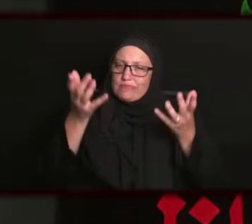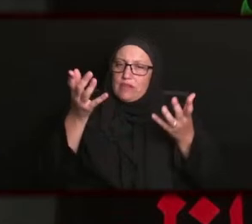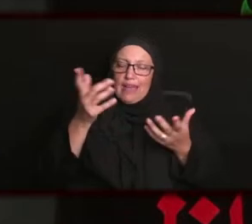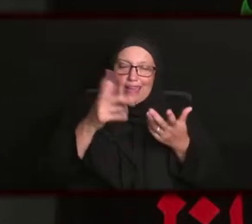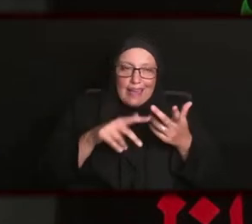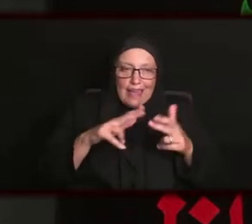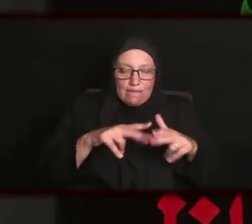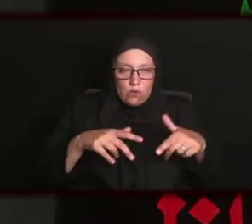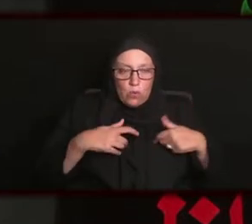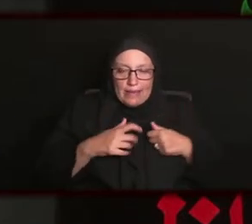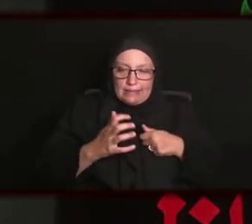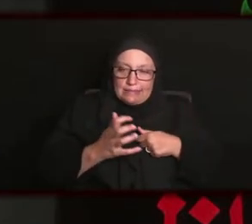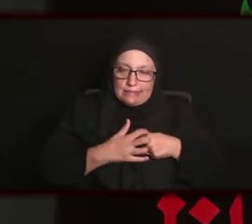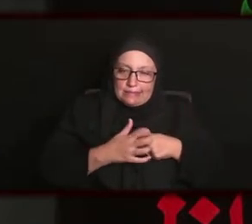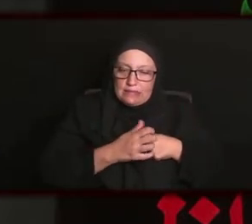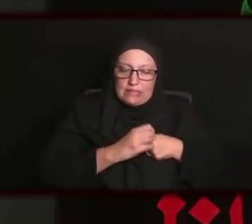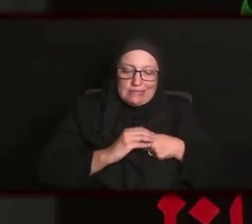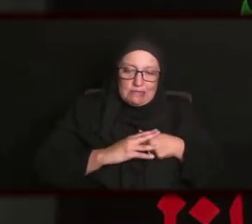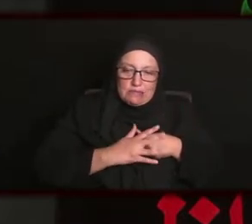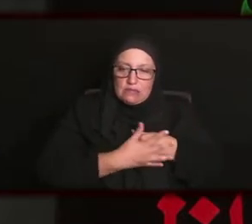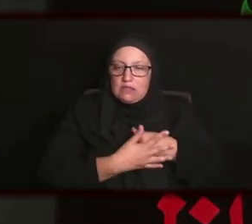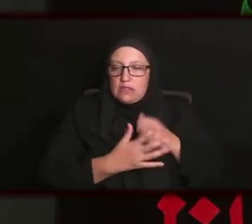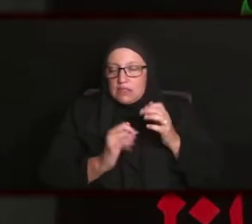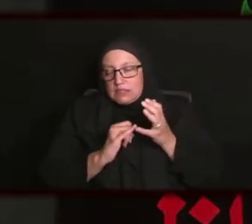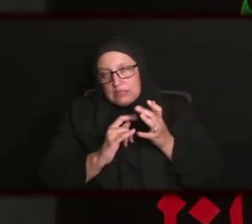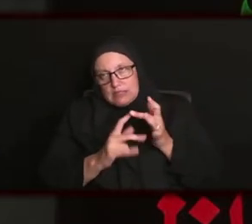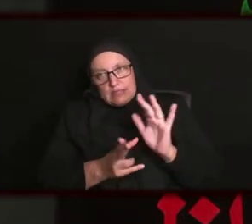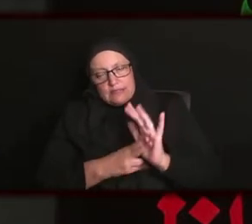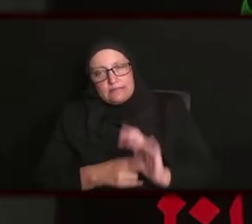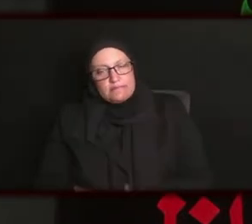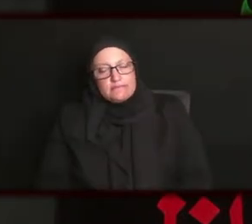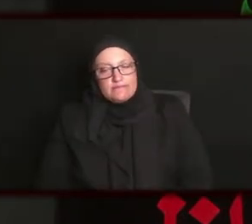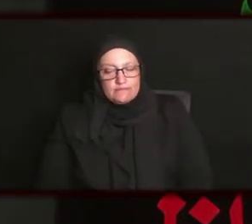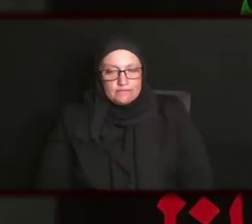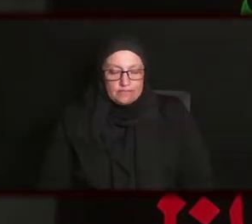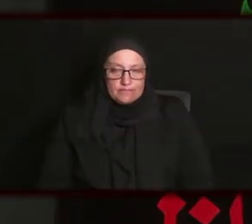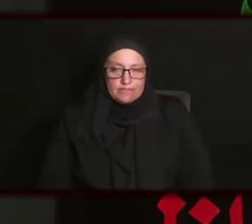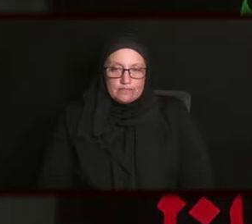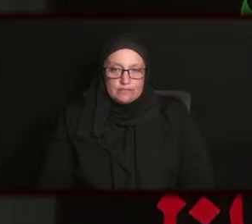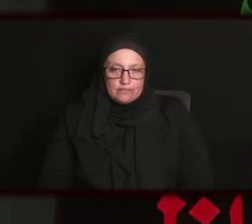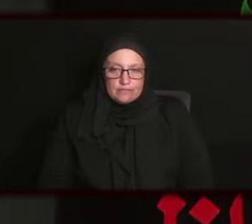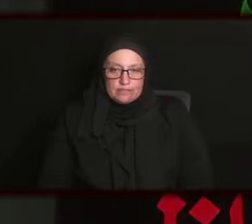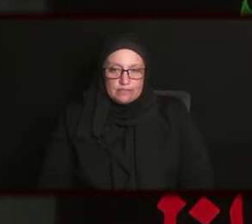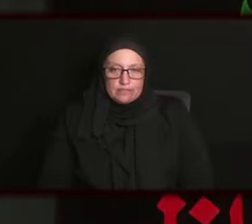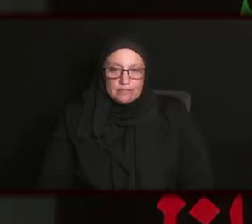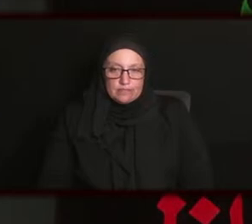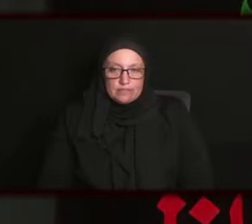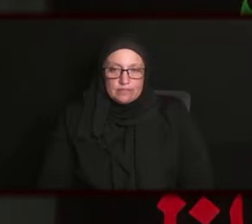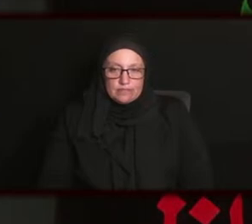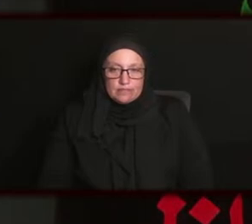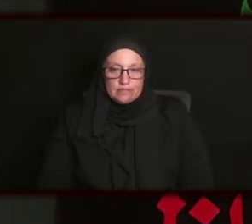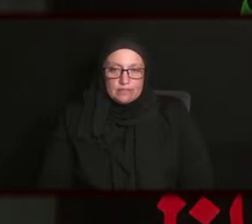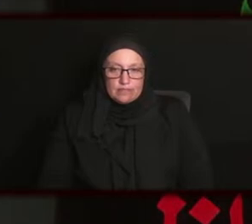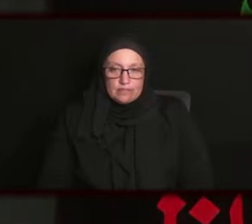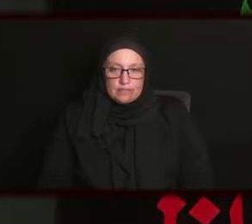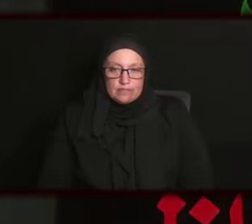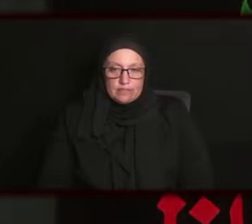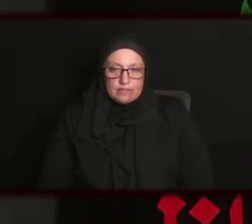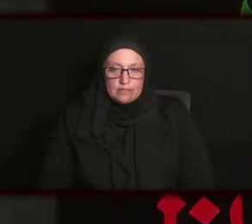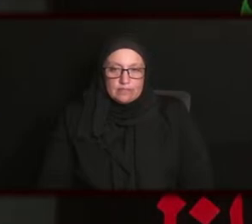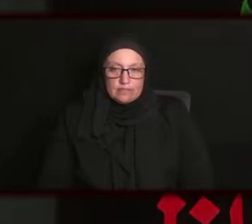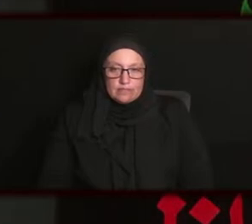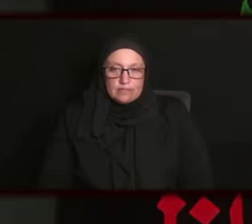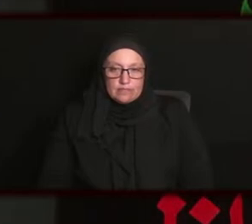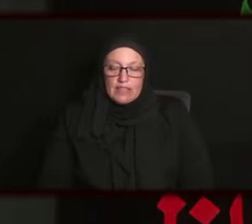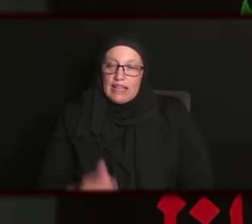that. We already know that. And we know that if we want to advance, we have something